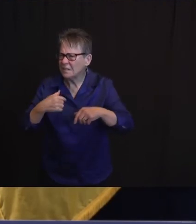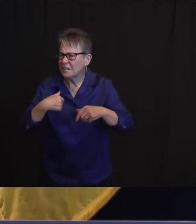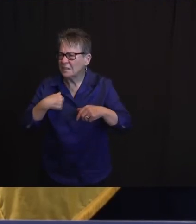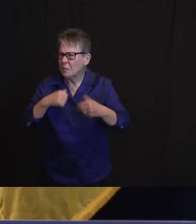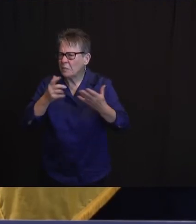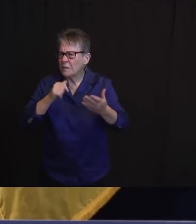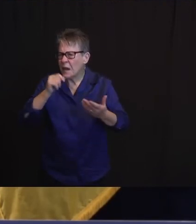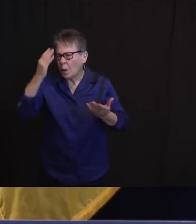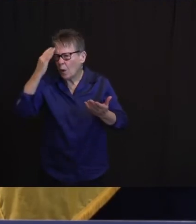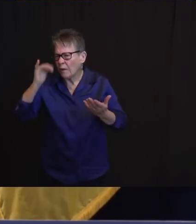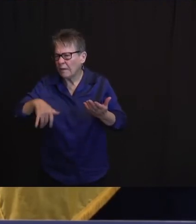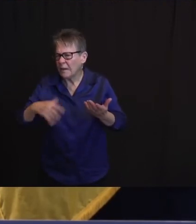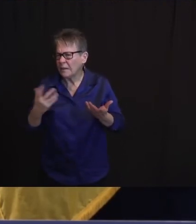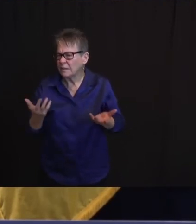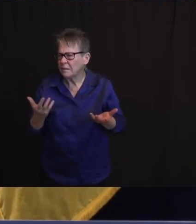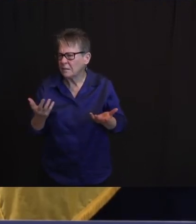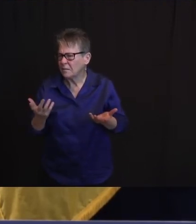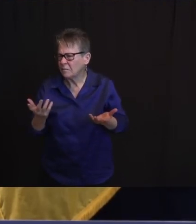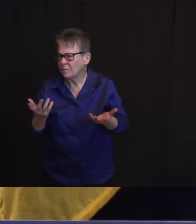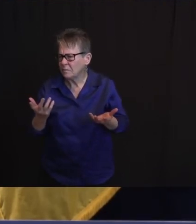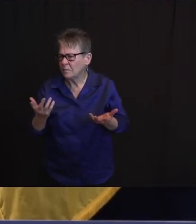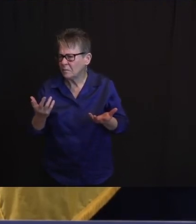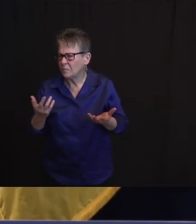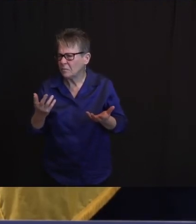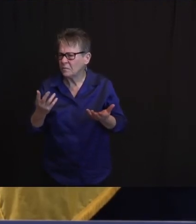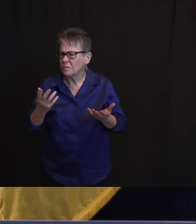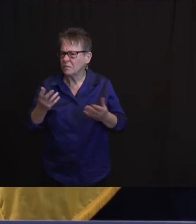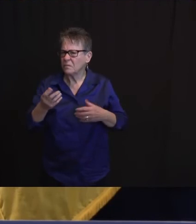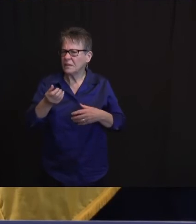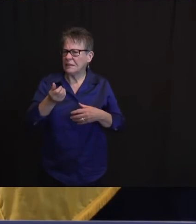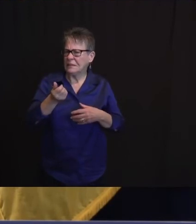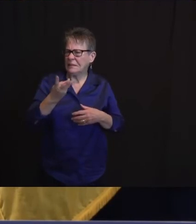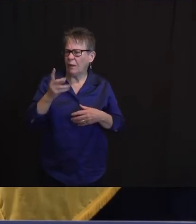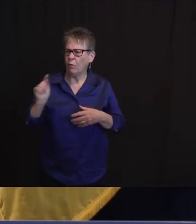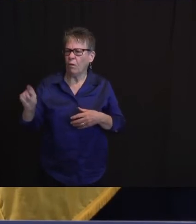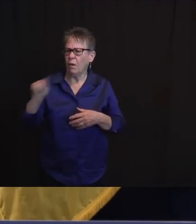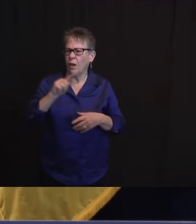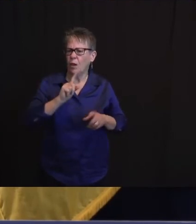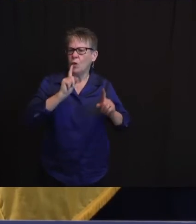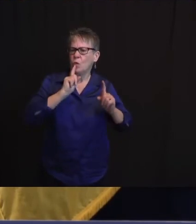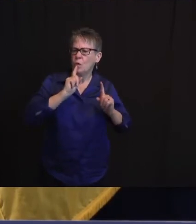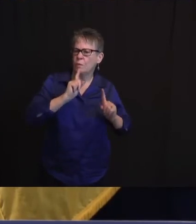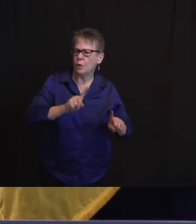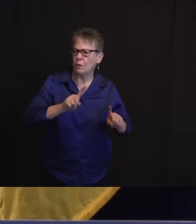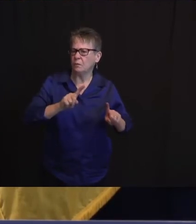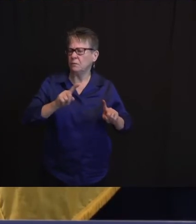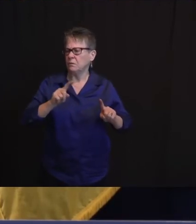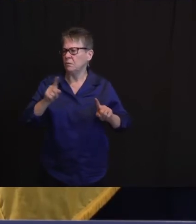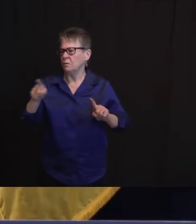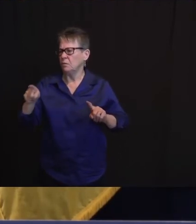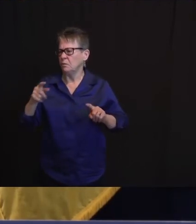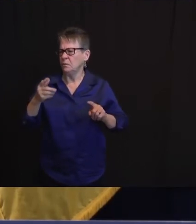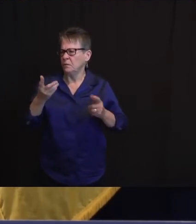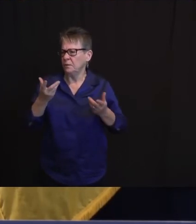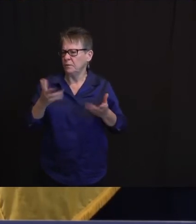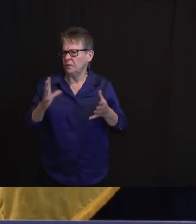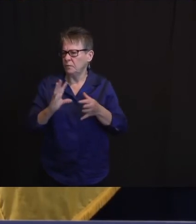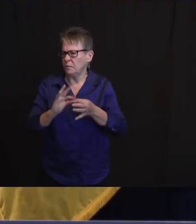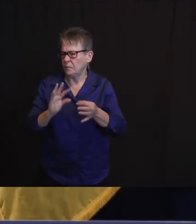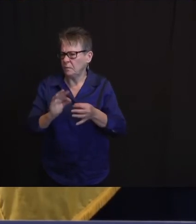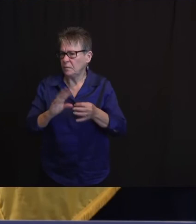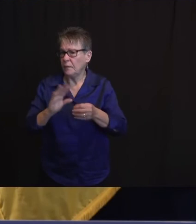Several reports have come out recently regarding the frontline healthcare workers and nursing